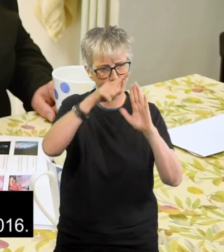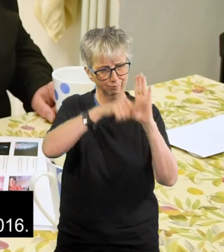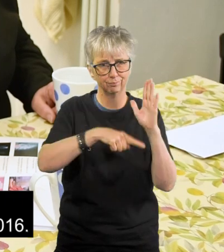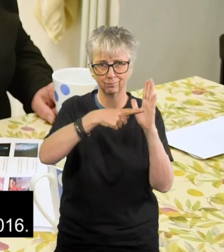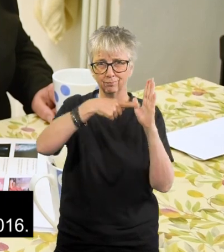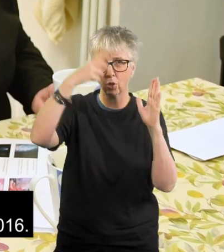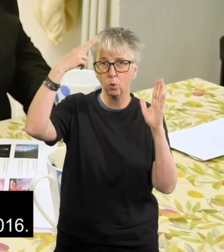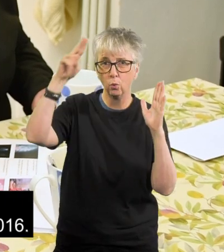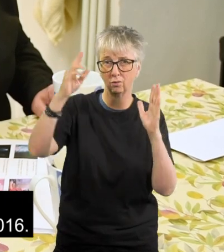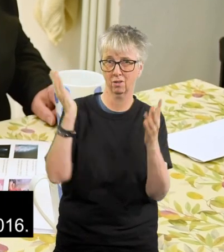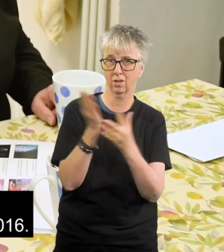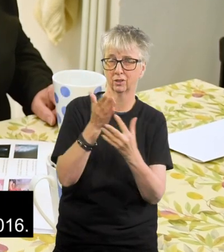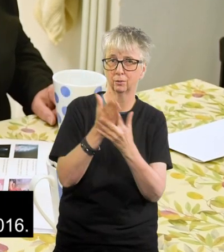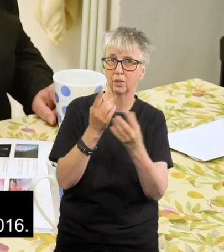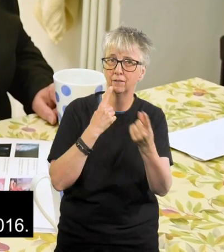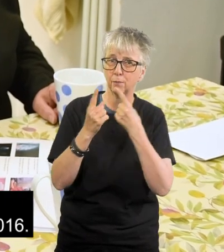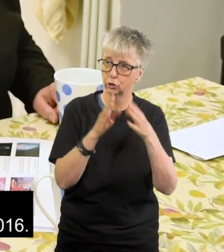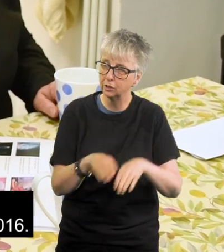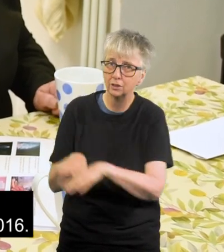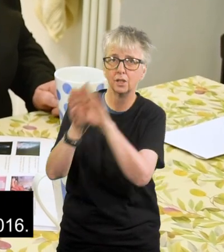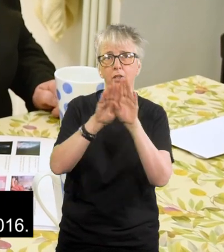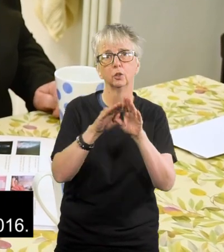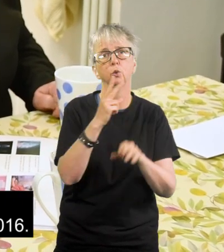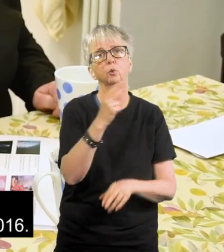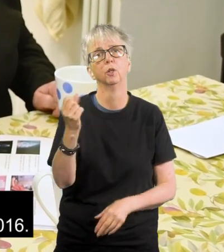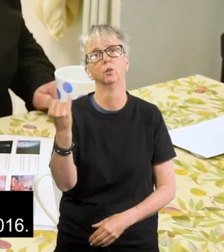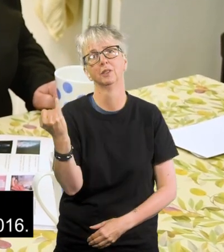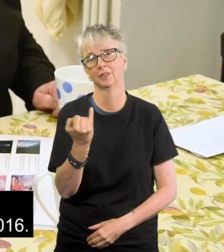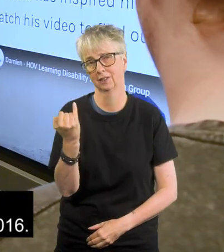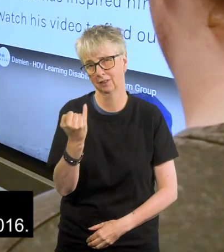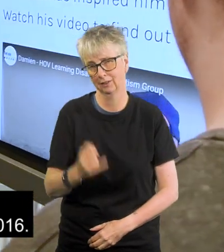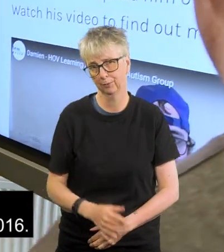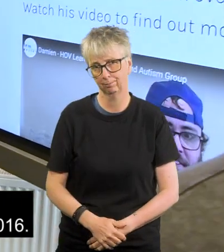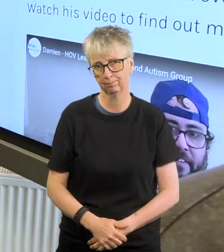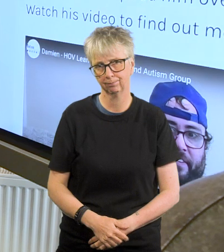This is a required part of the Accessible Information Standard 2016.